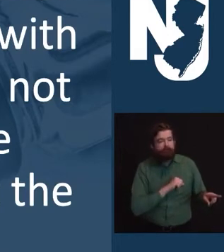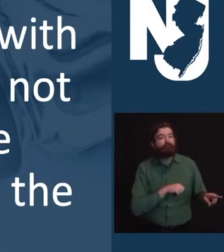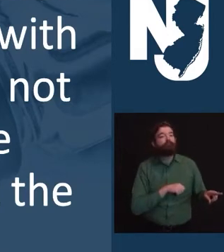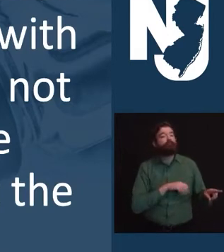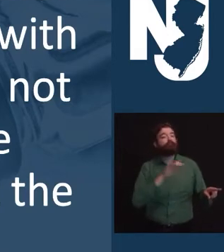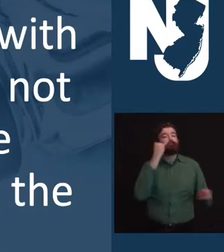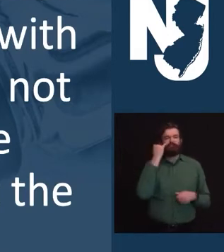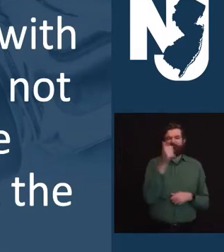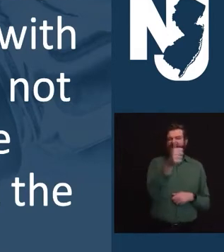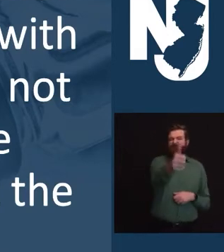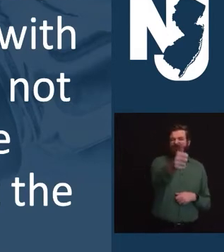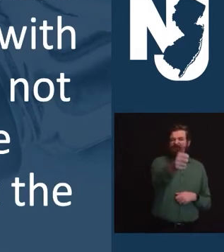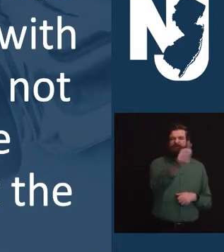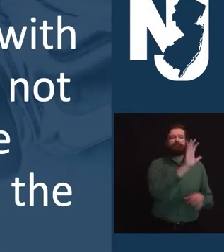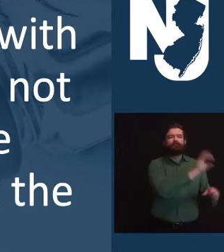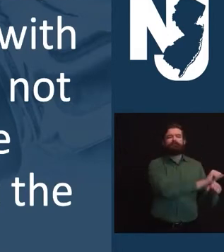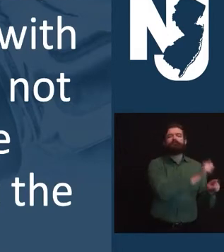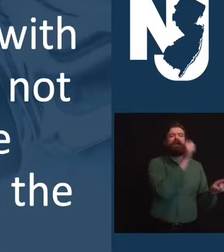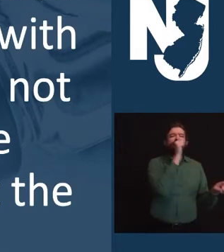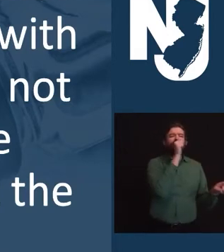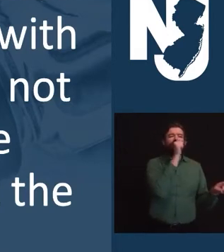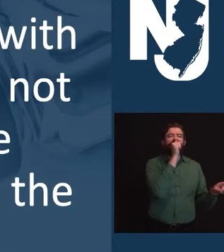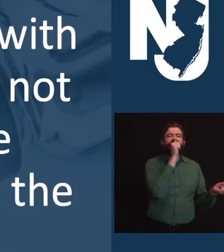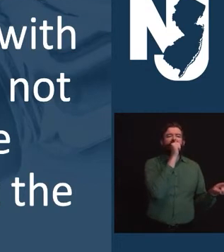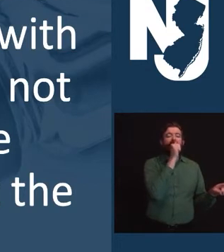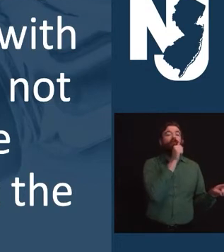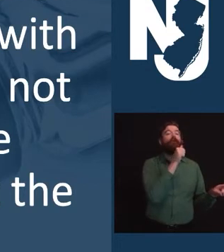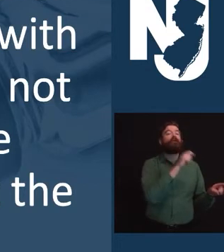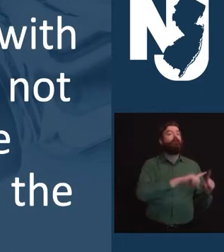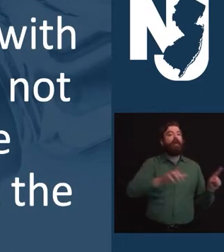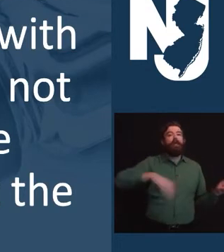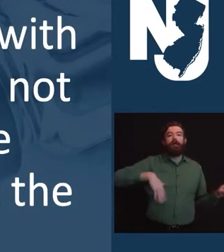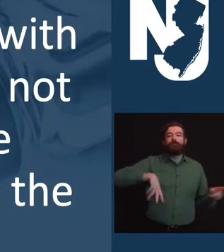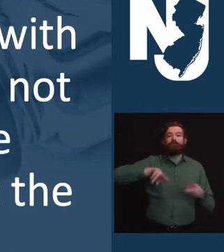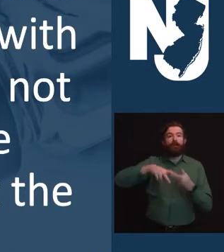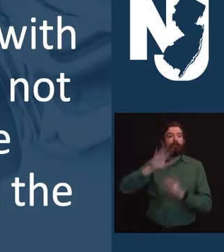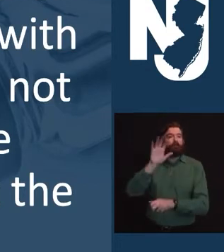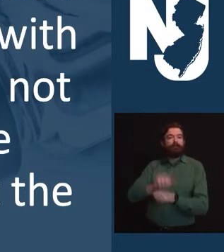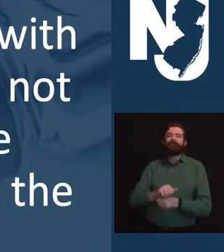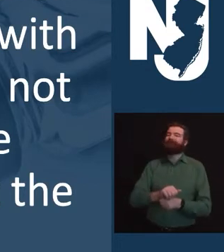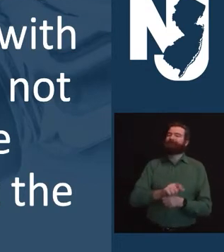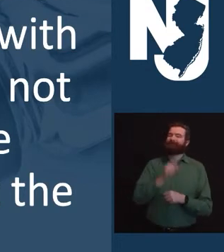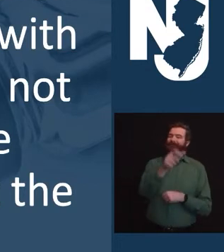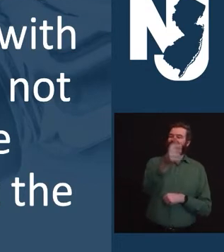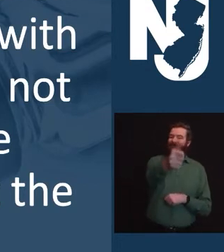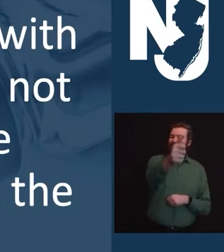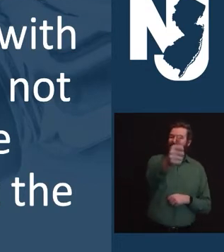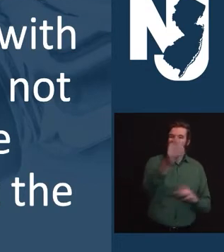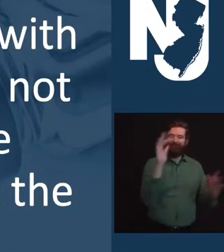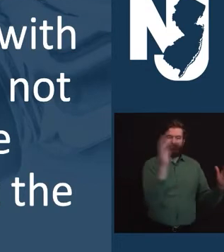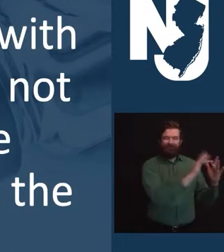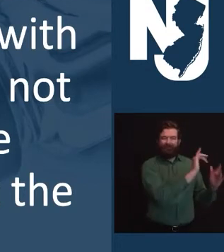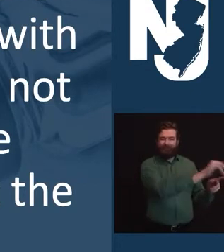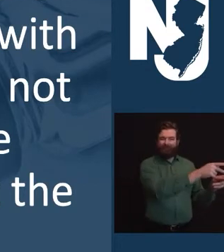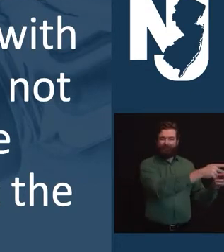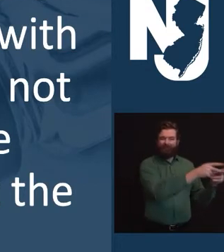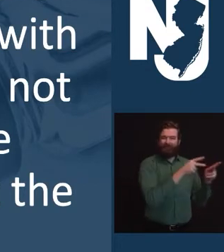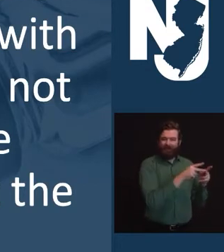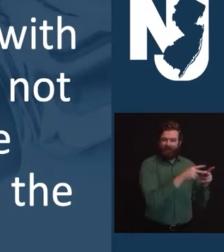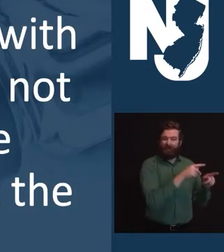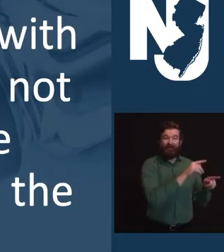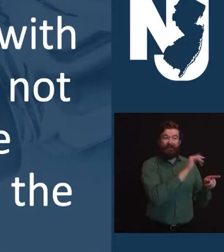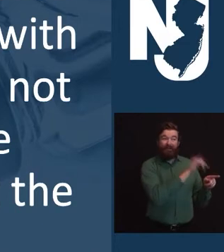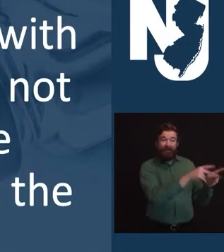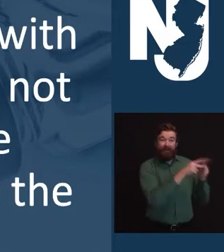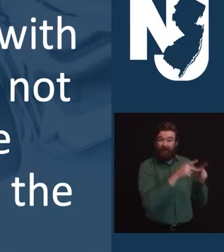book your second dose appointment at the time of your first shot, then you need to contact the site where you received that first shot to schedule